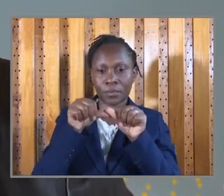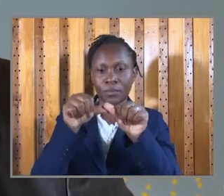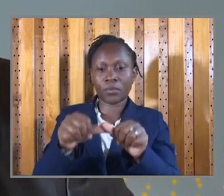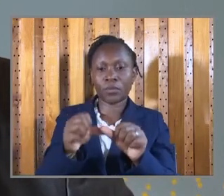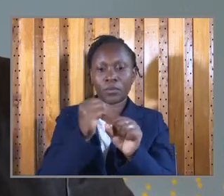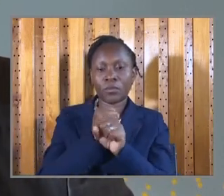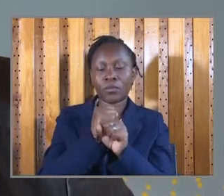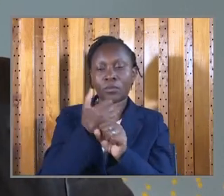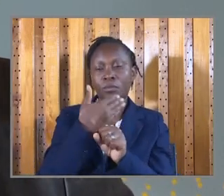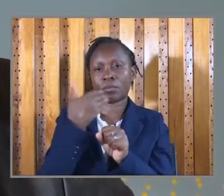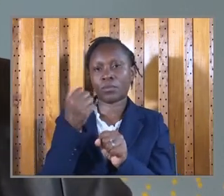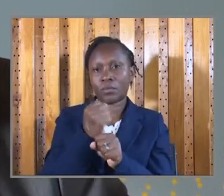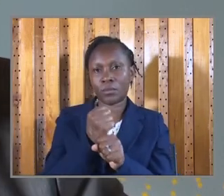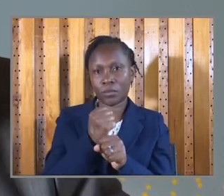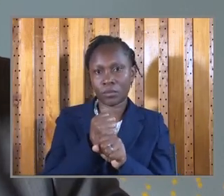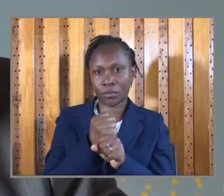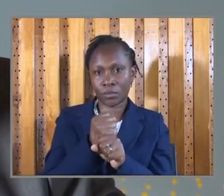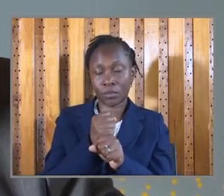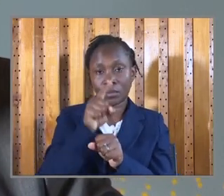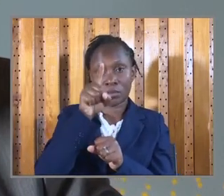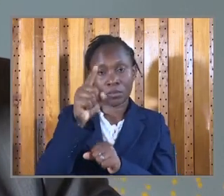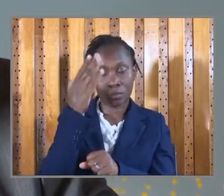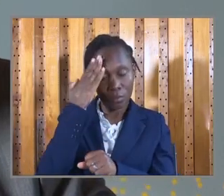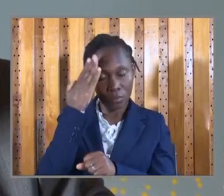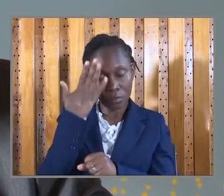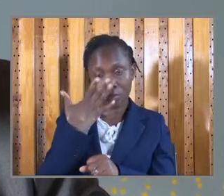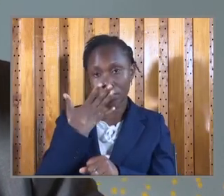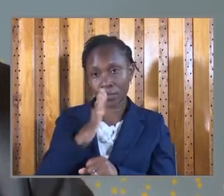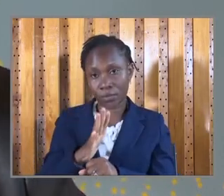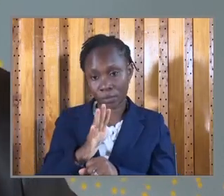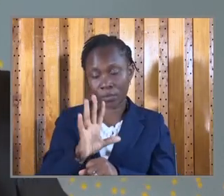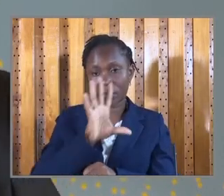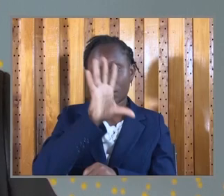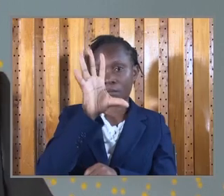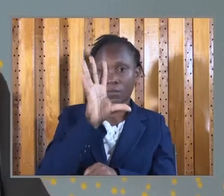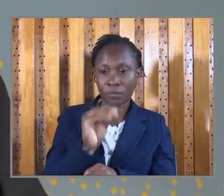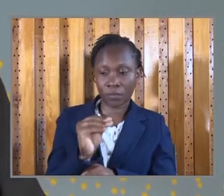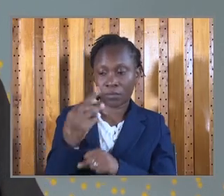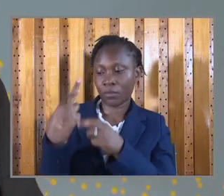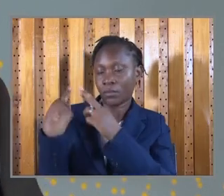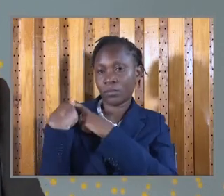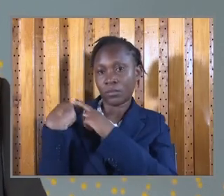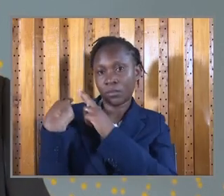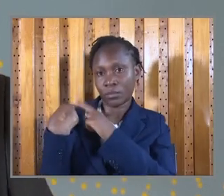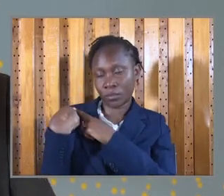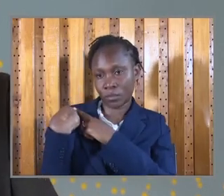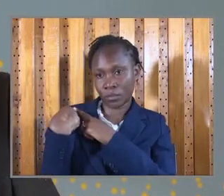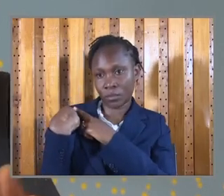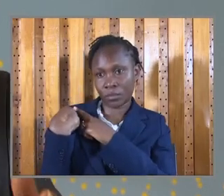work. As you may be aware, Africa is responsible for